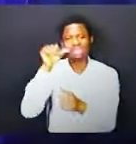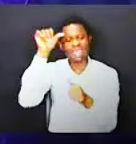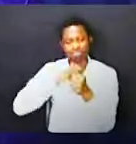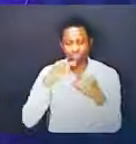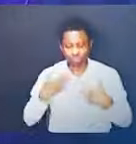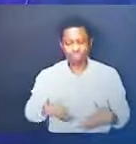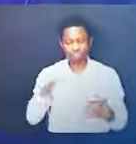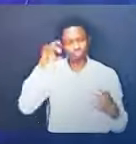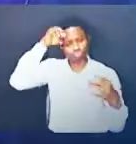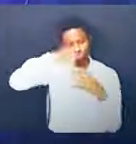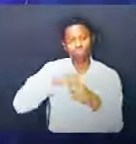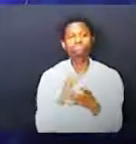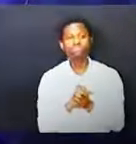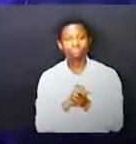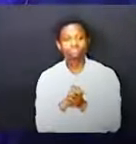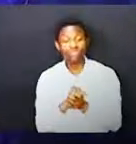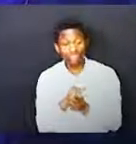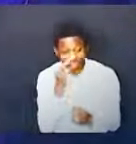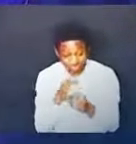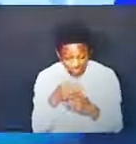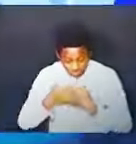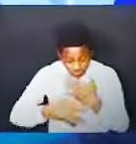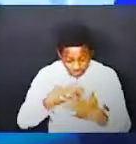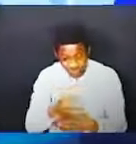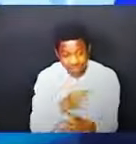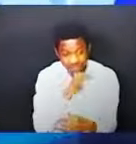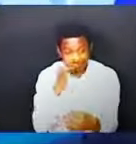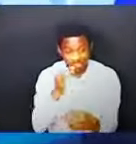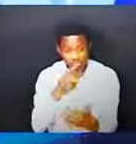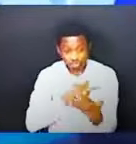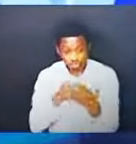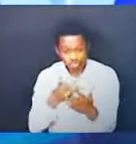you imagine what will happen?